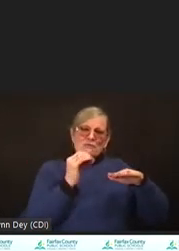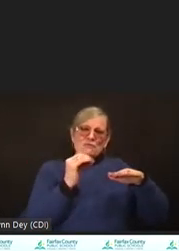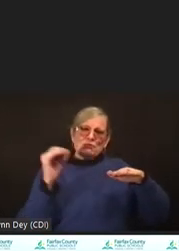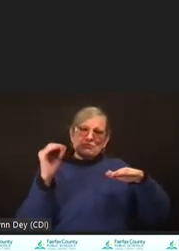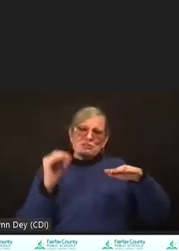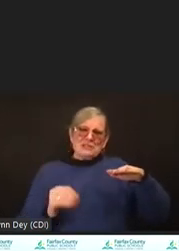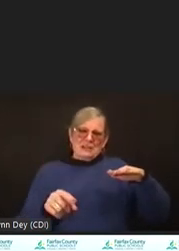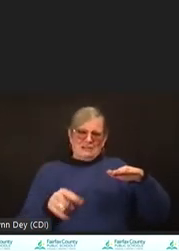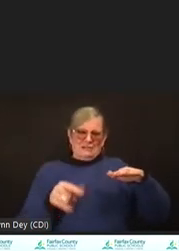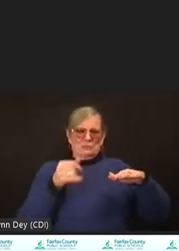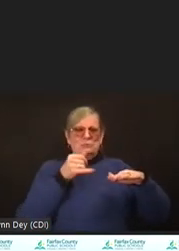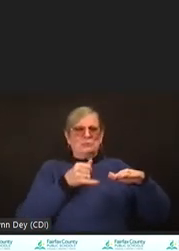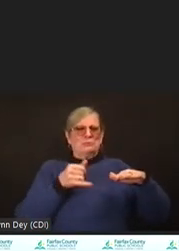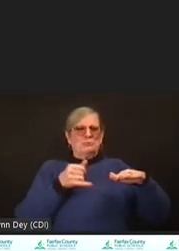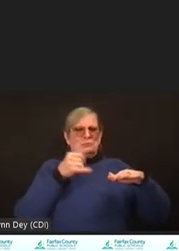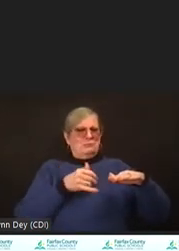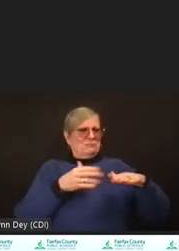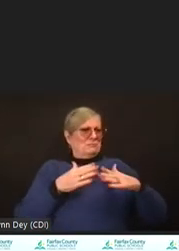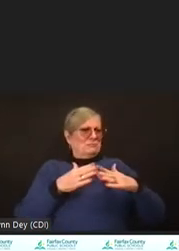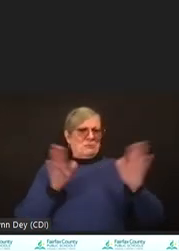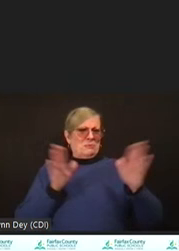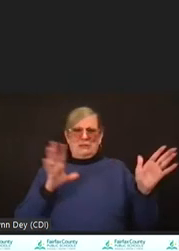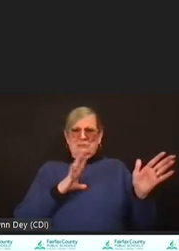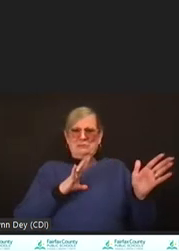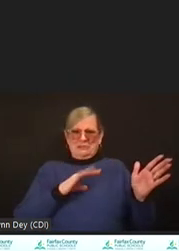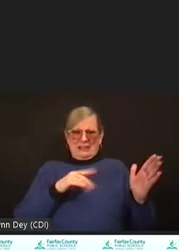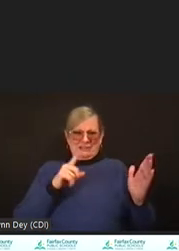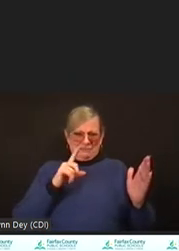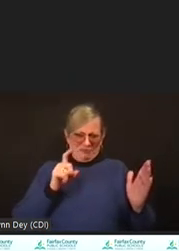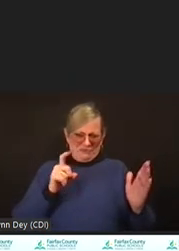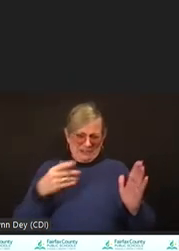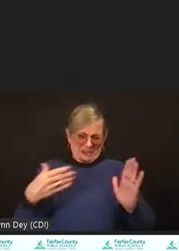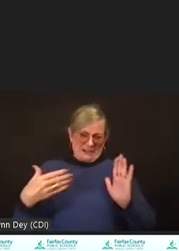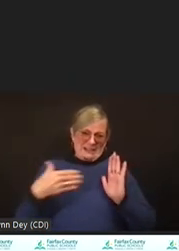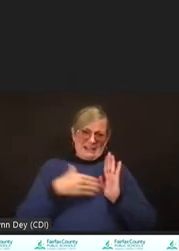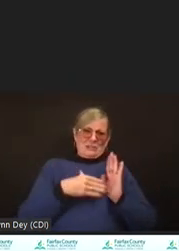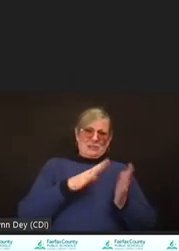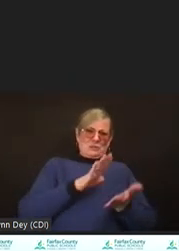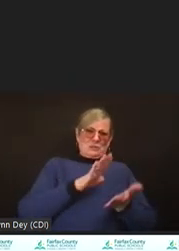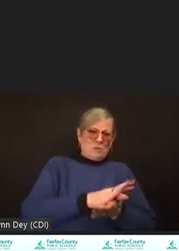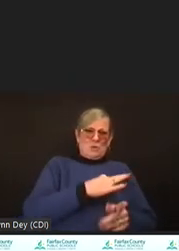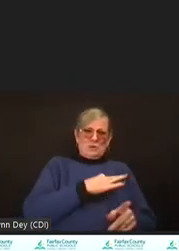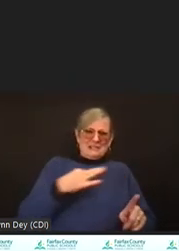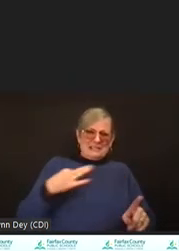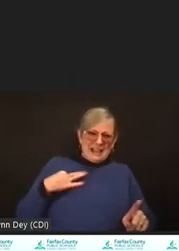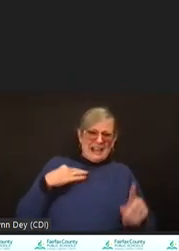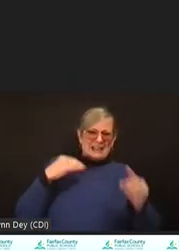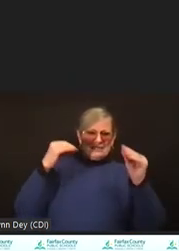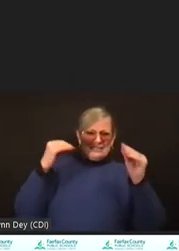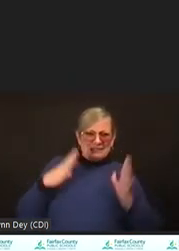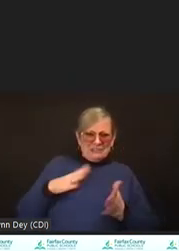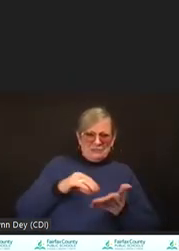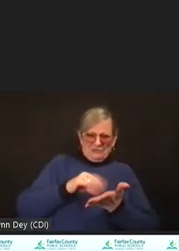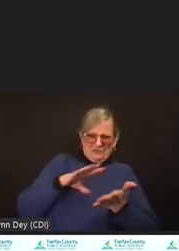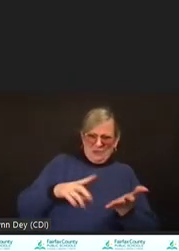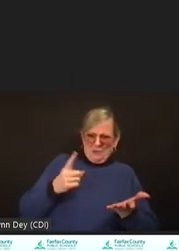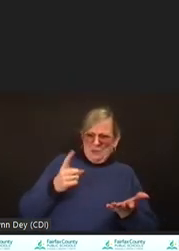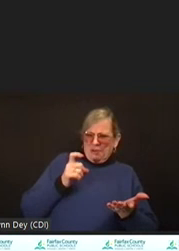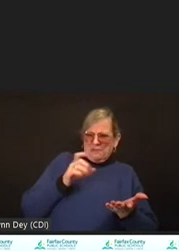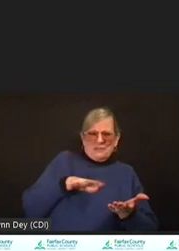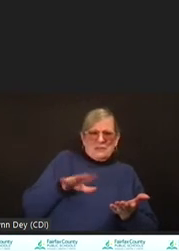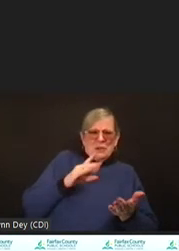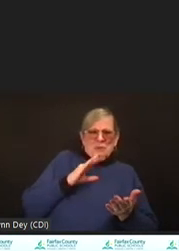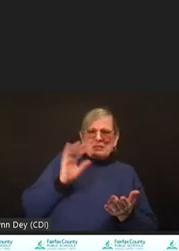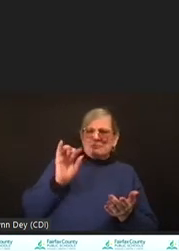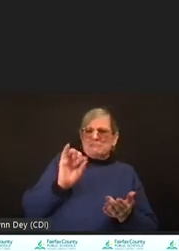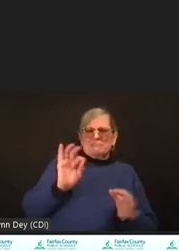staff in FCPS schools. We know that this is not something that is done in isolation. This is a manifestation of the work